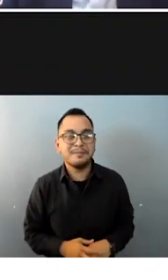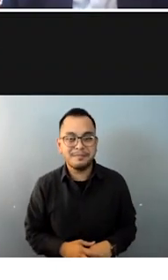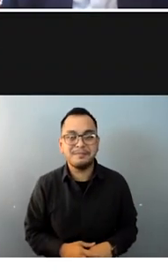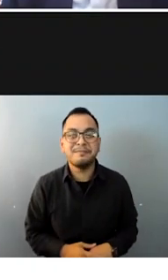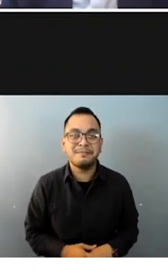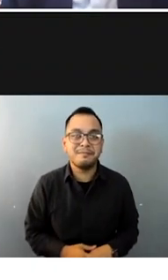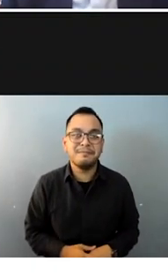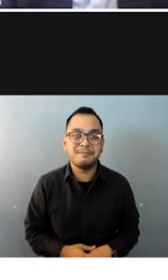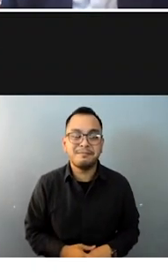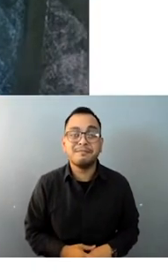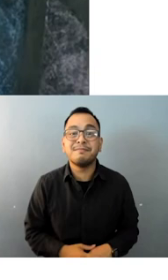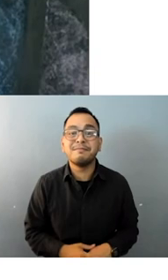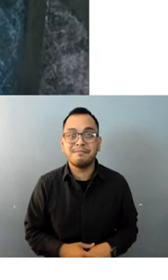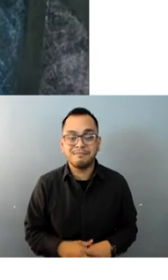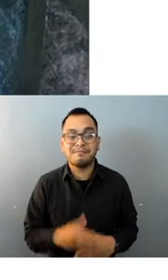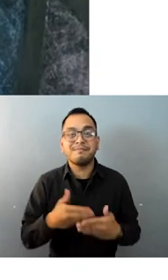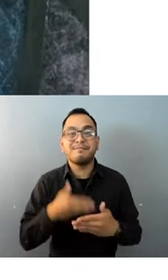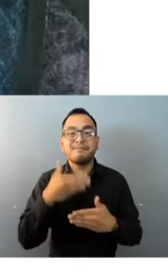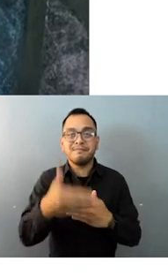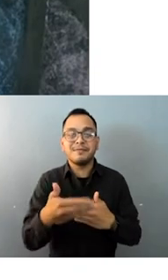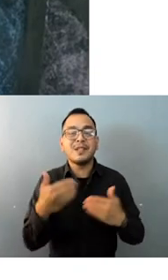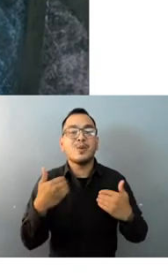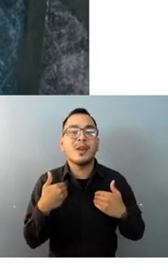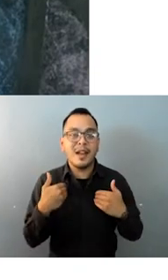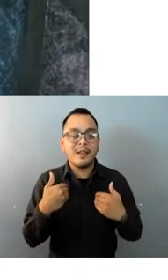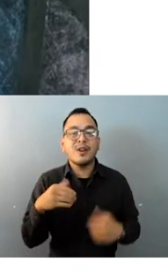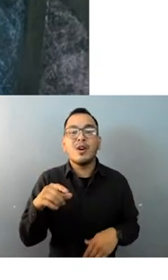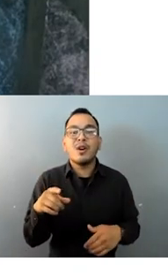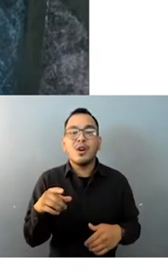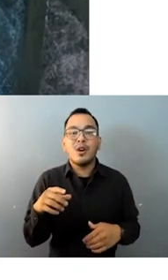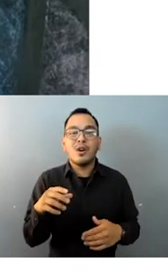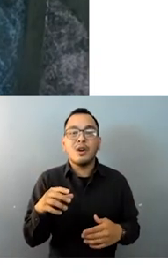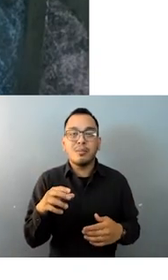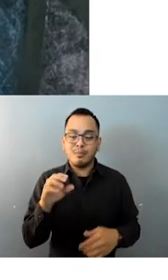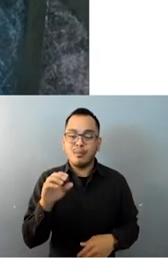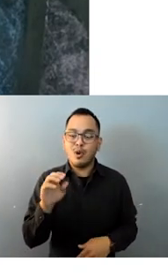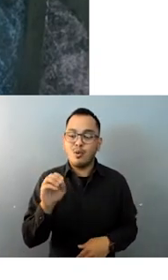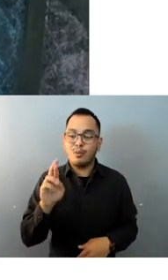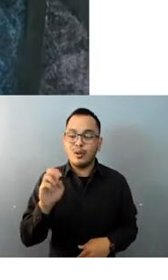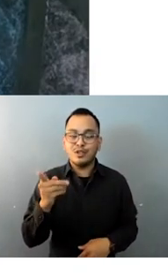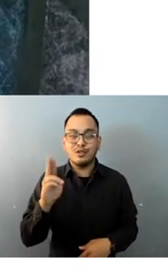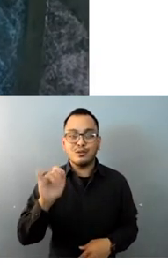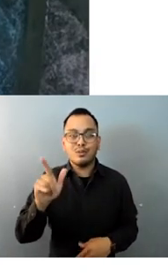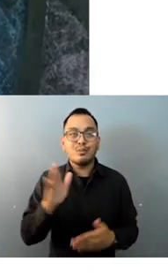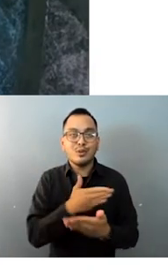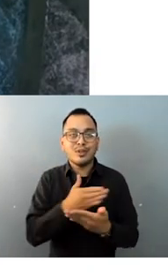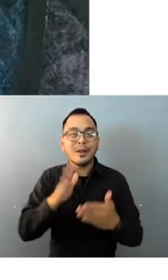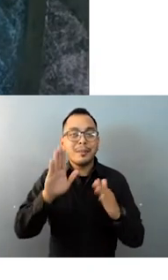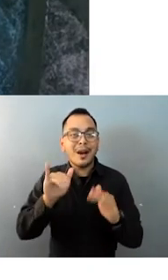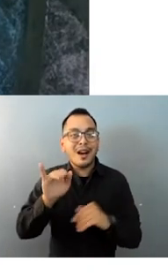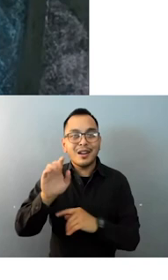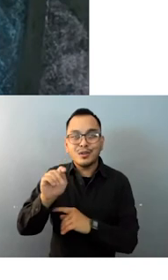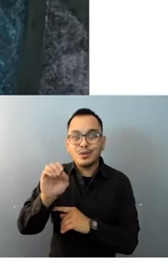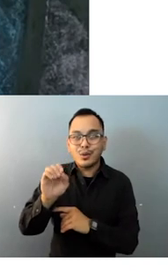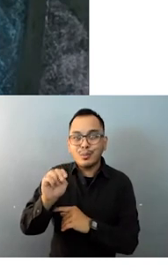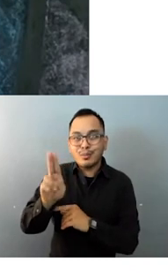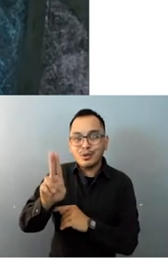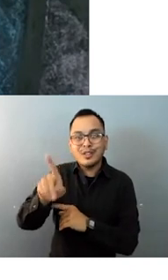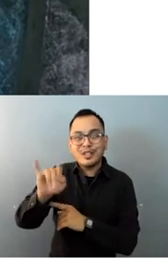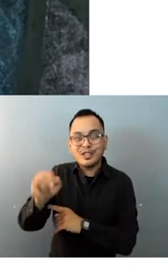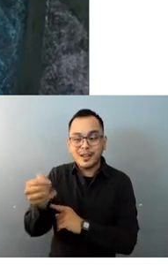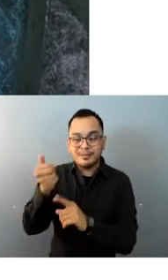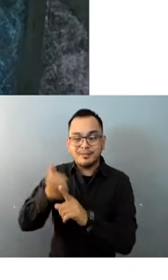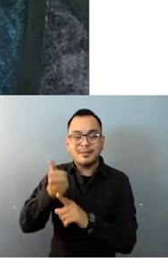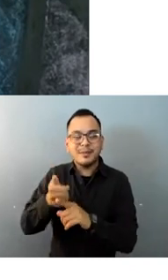Thank you. And up next, we have original music by Tomu DJ. Tomu DJ is an